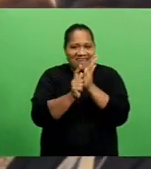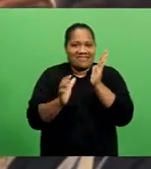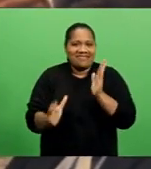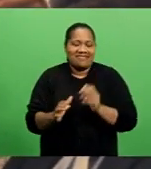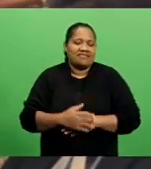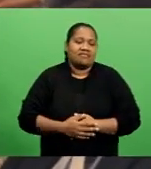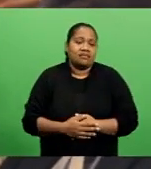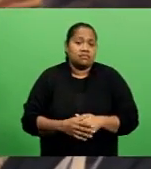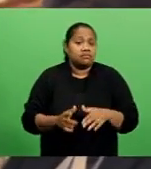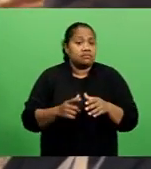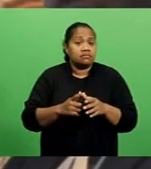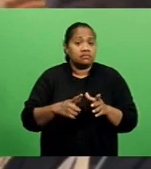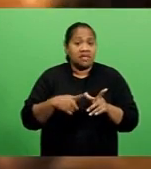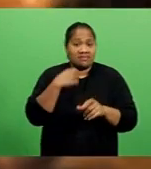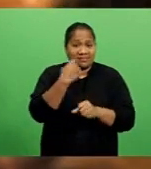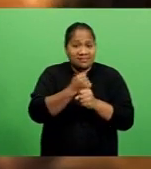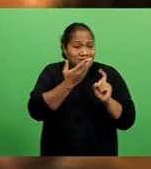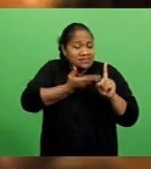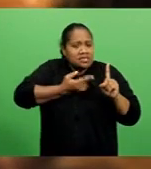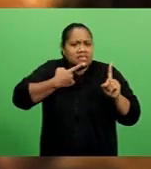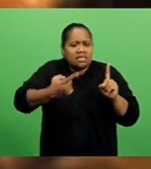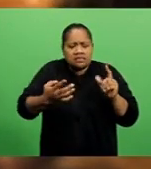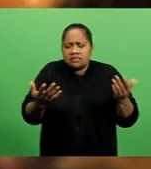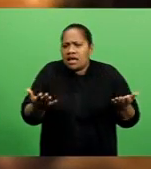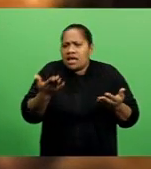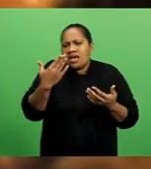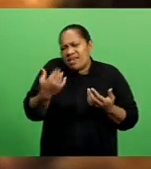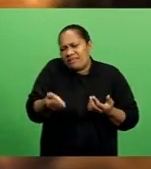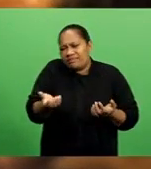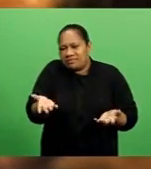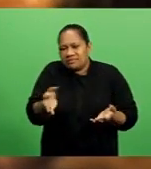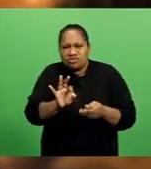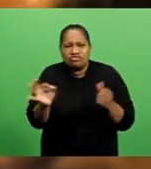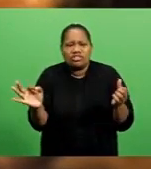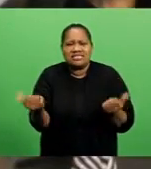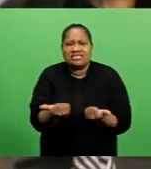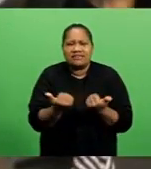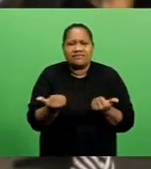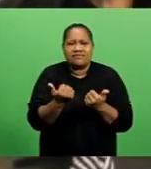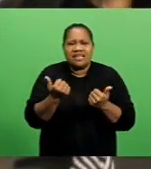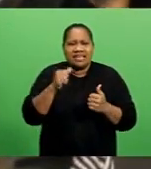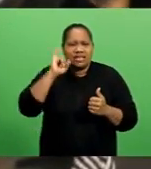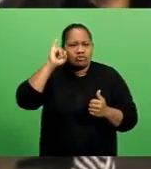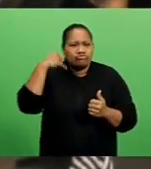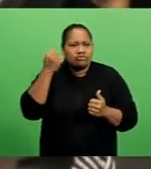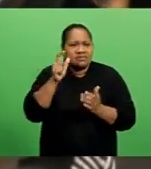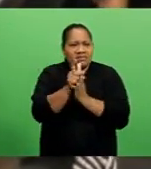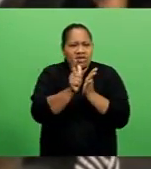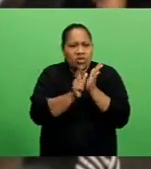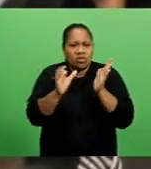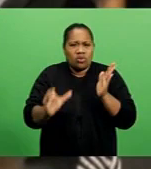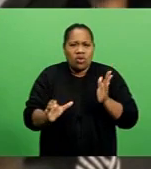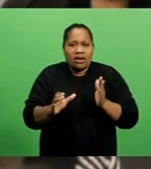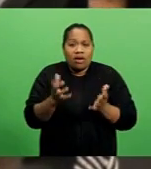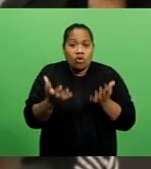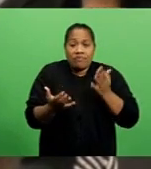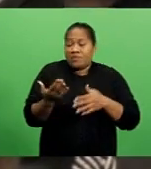Syed Qayyum highlighted that there's also the lack of junior lawyers being mentored compared to a decade